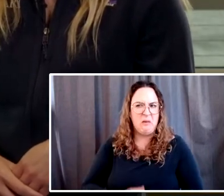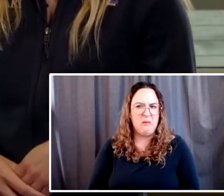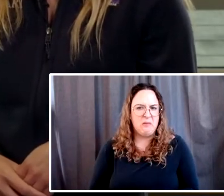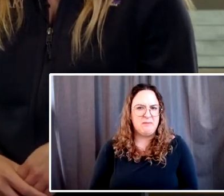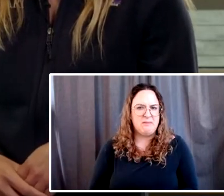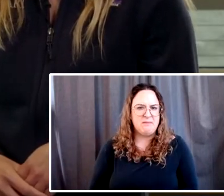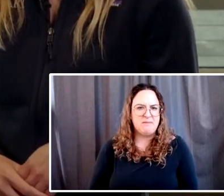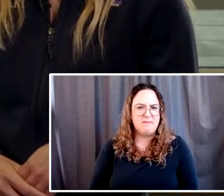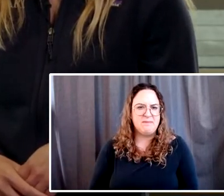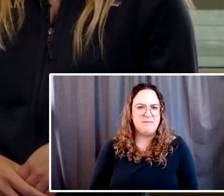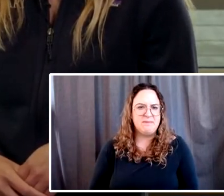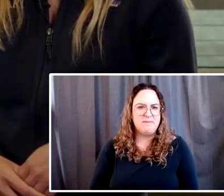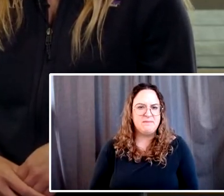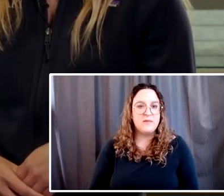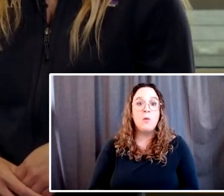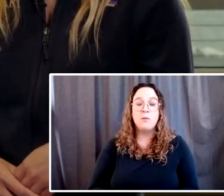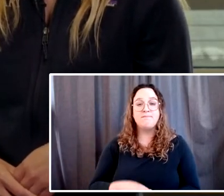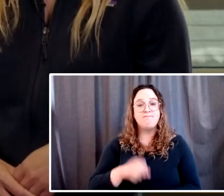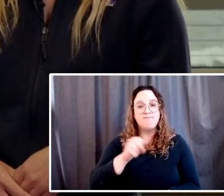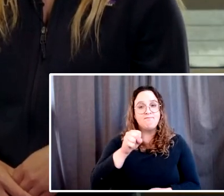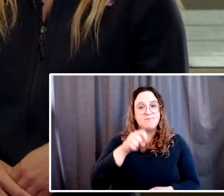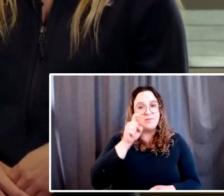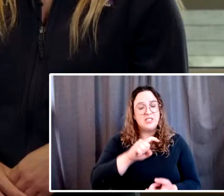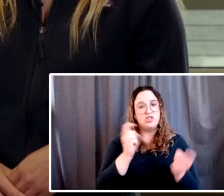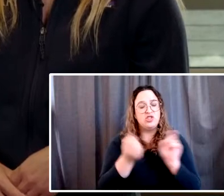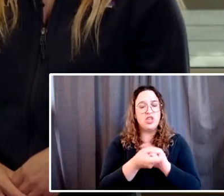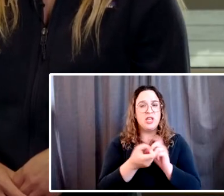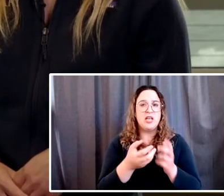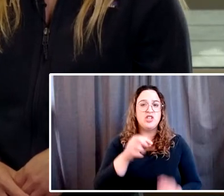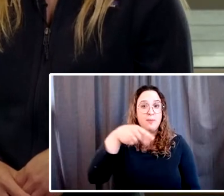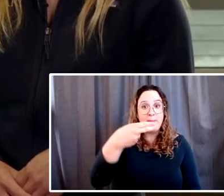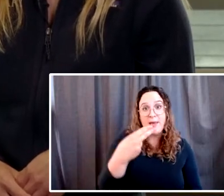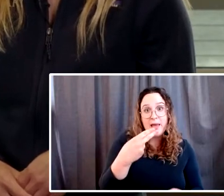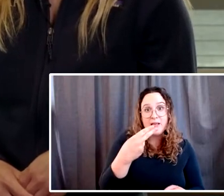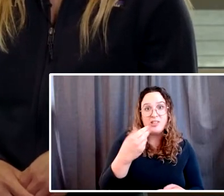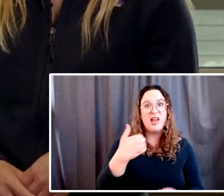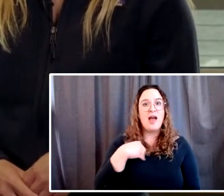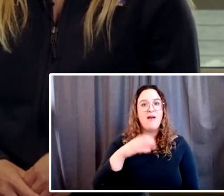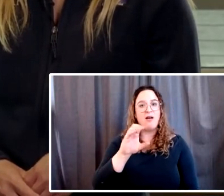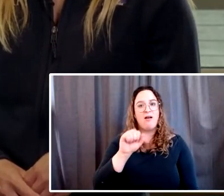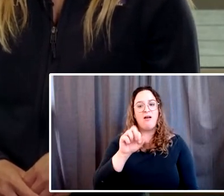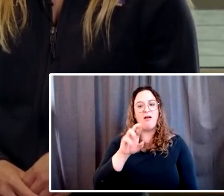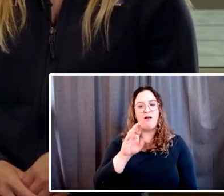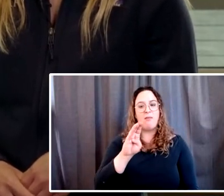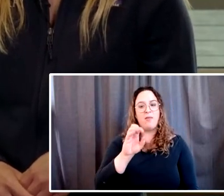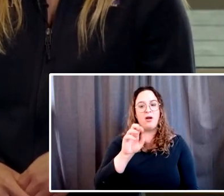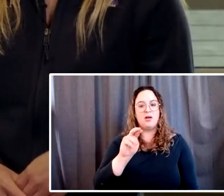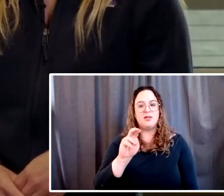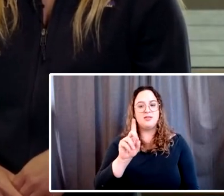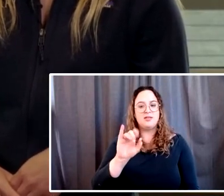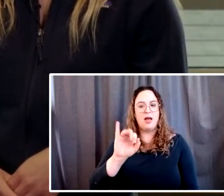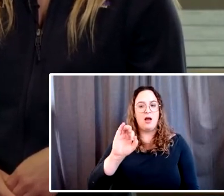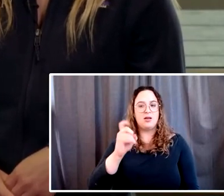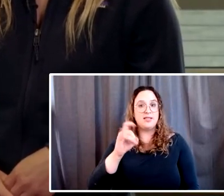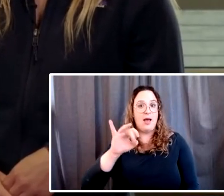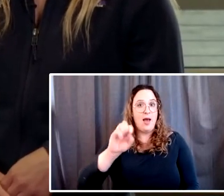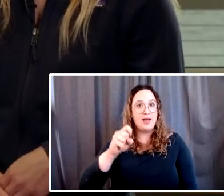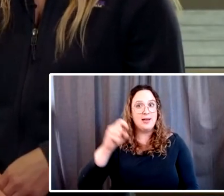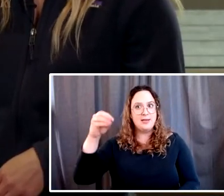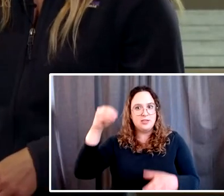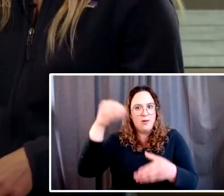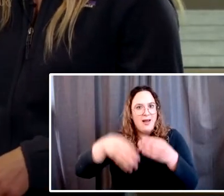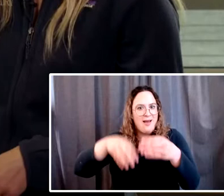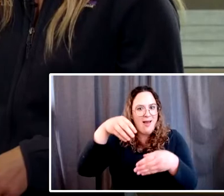by dissolving carbon dioxide into the water, which creates carbonic acid, which can lower the